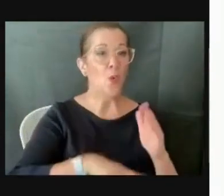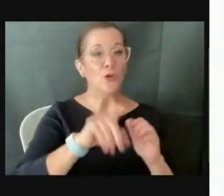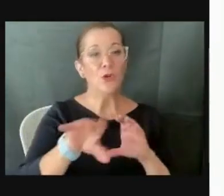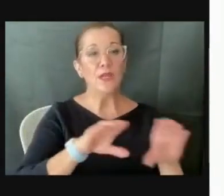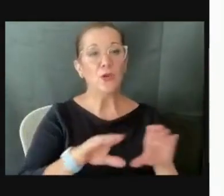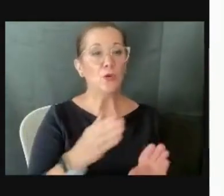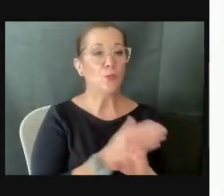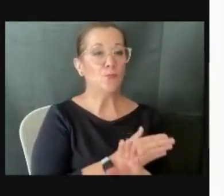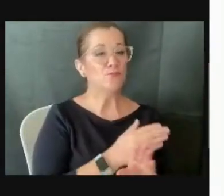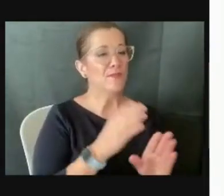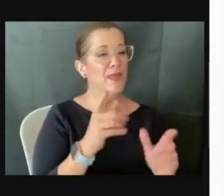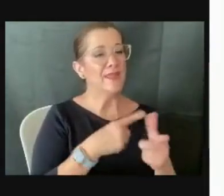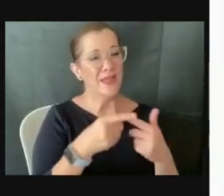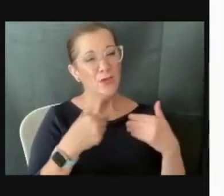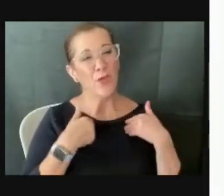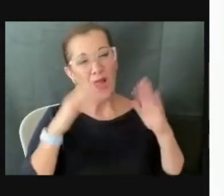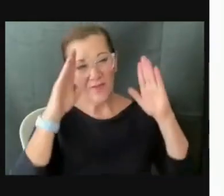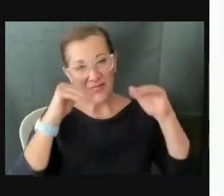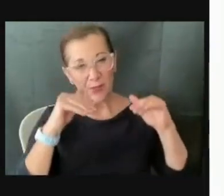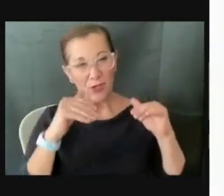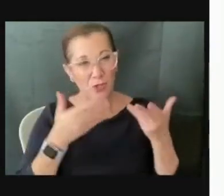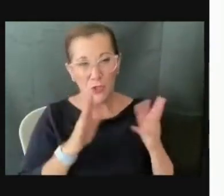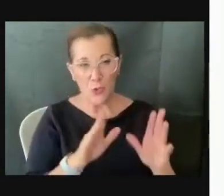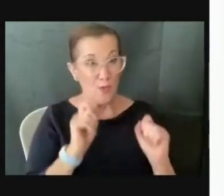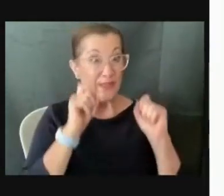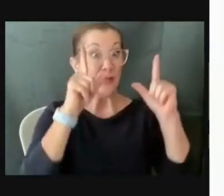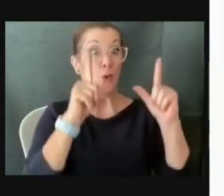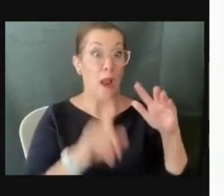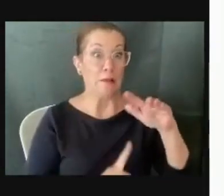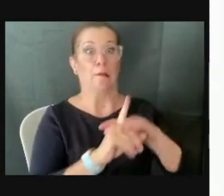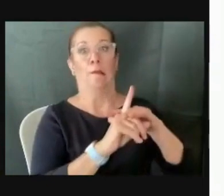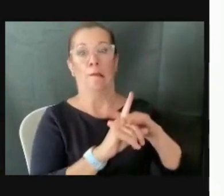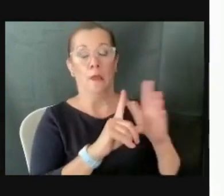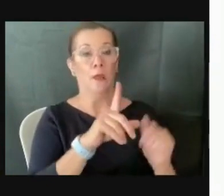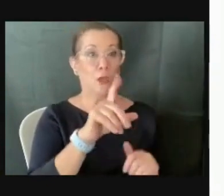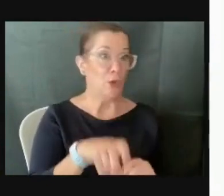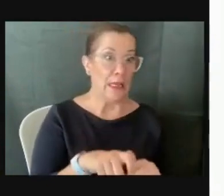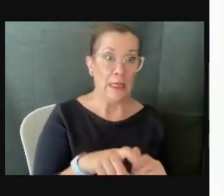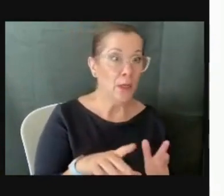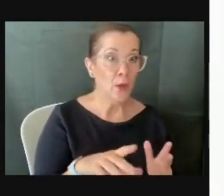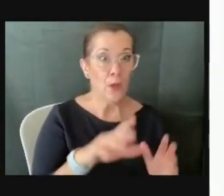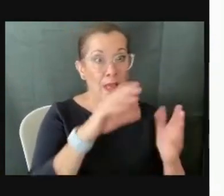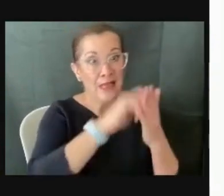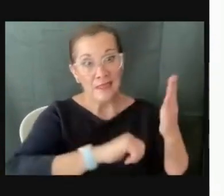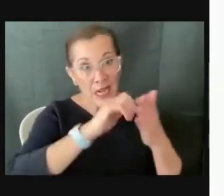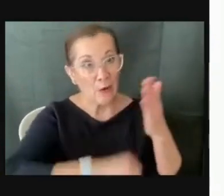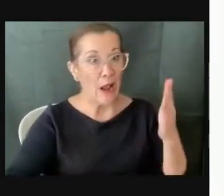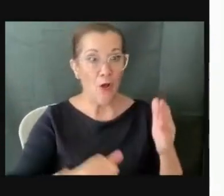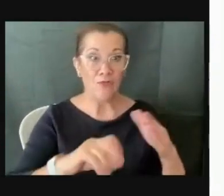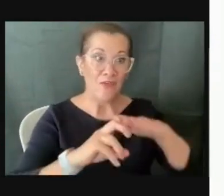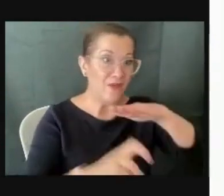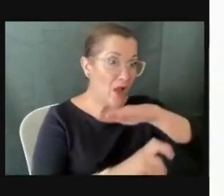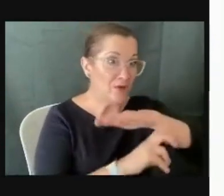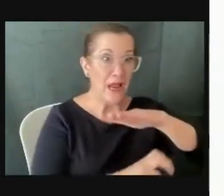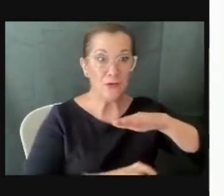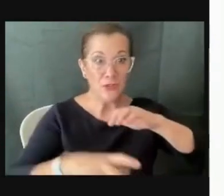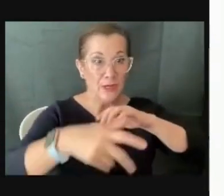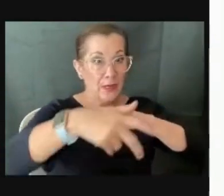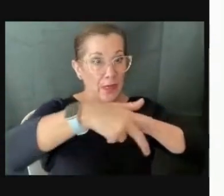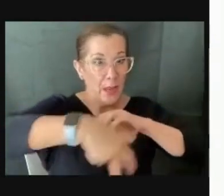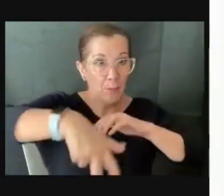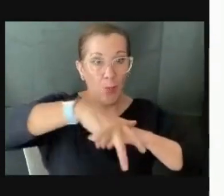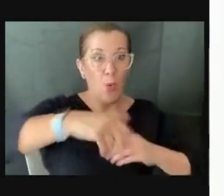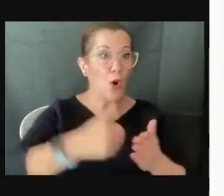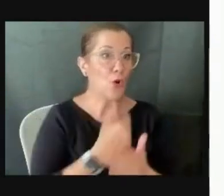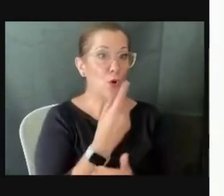an expectation without any surprises later on that you need to, tear out your entire foundation and pour a new one in